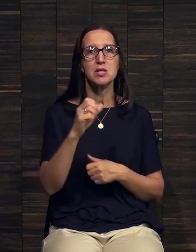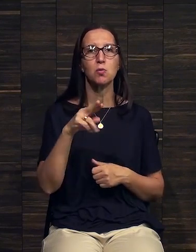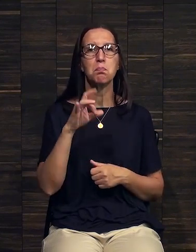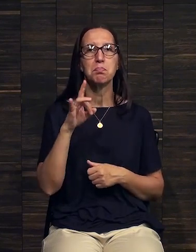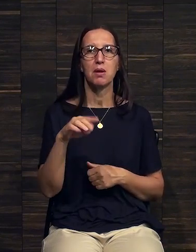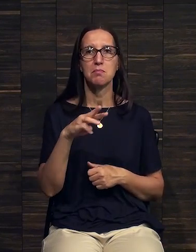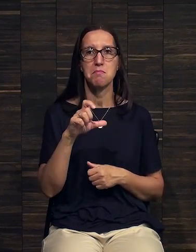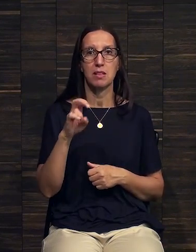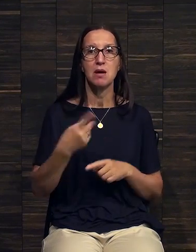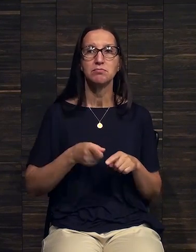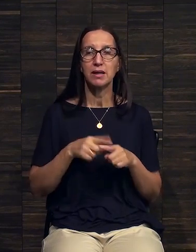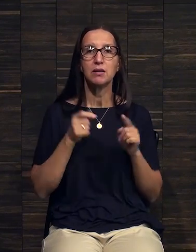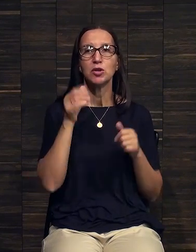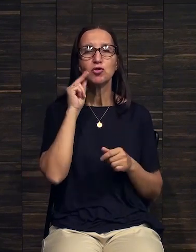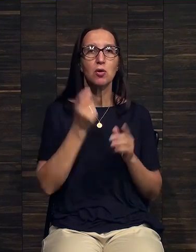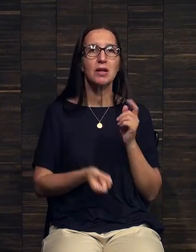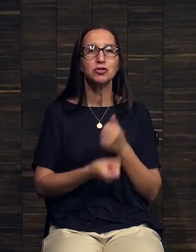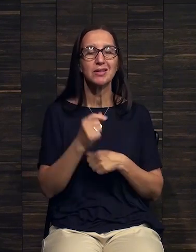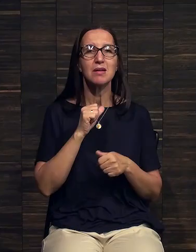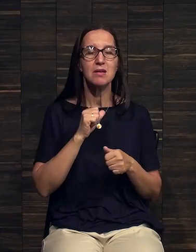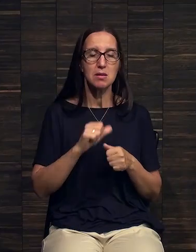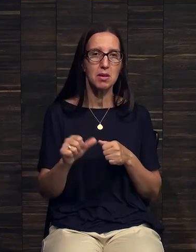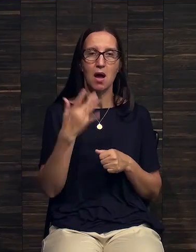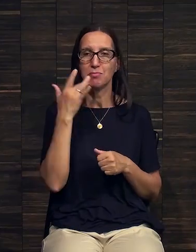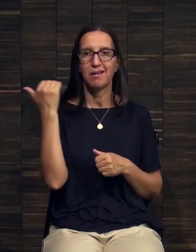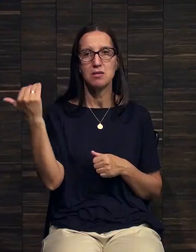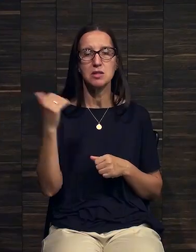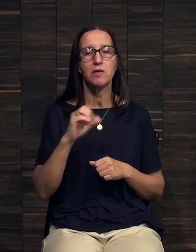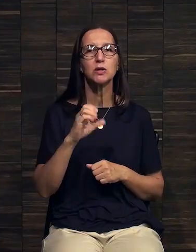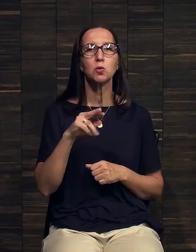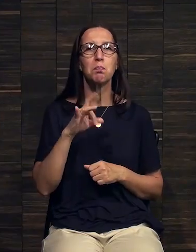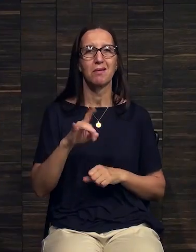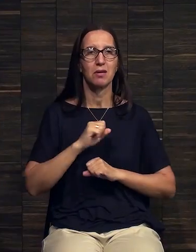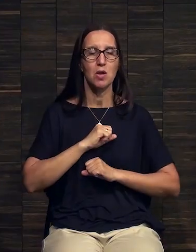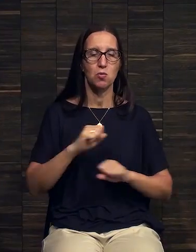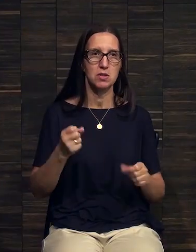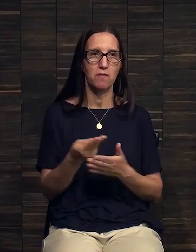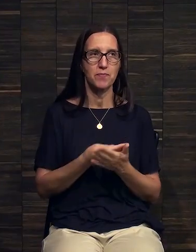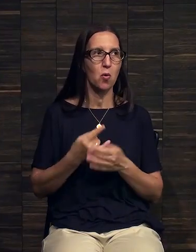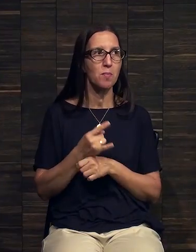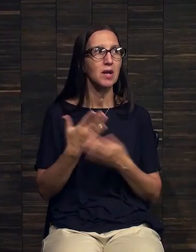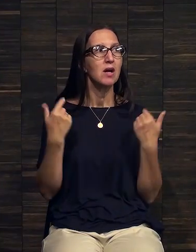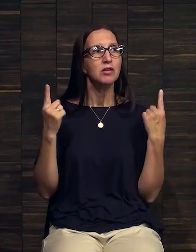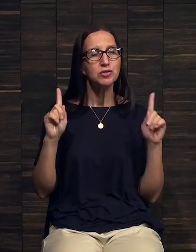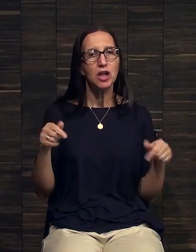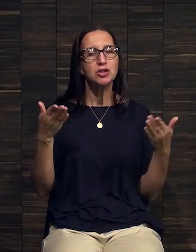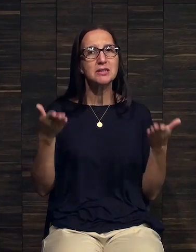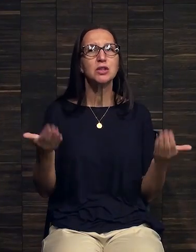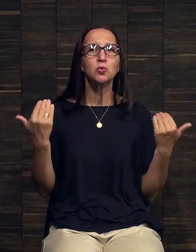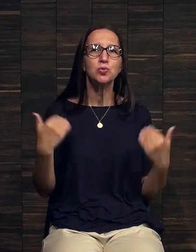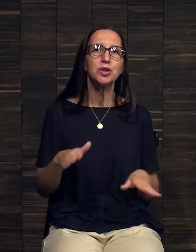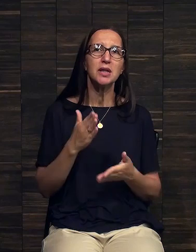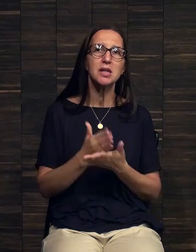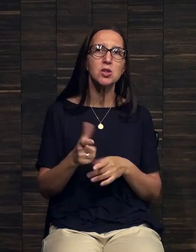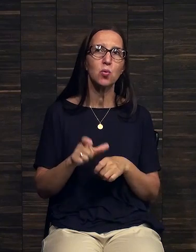June 1938. Superman comes into being. This is the date birth of contemporary American comics. Even